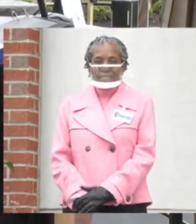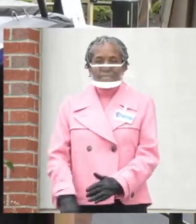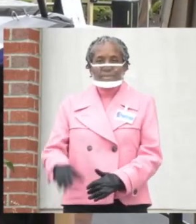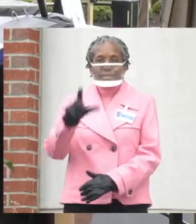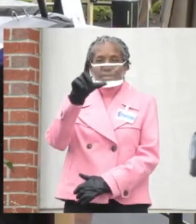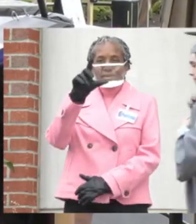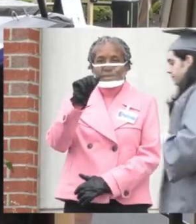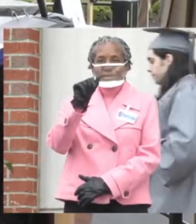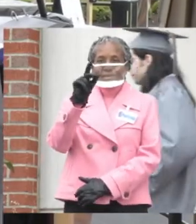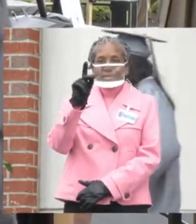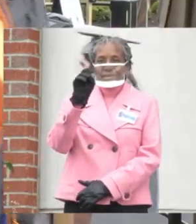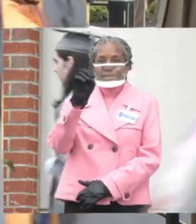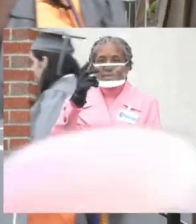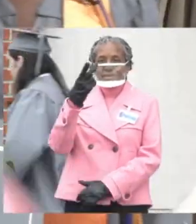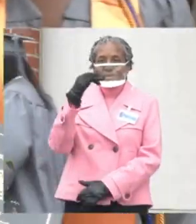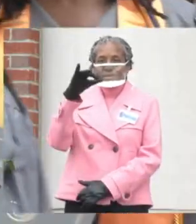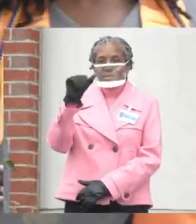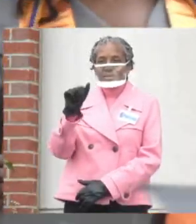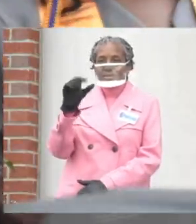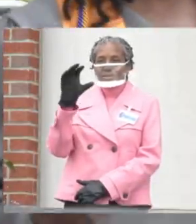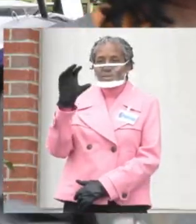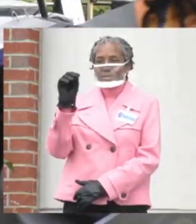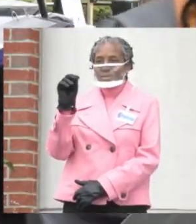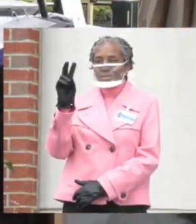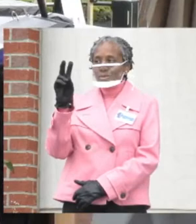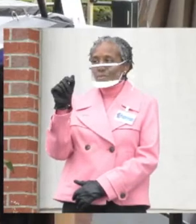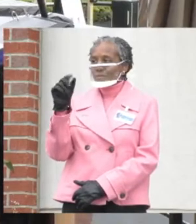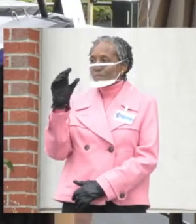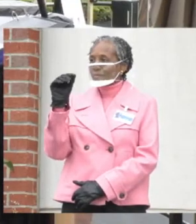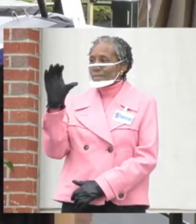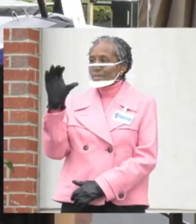Takesha Tolbert, I said.